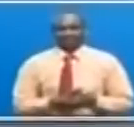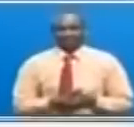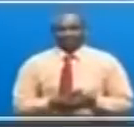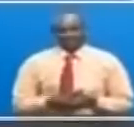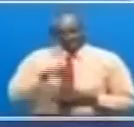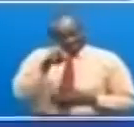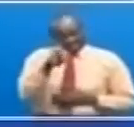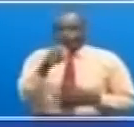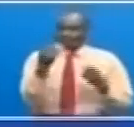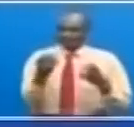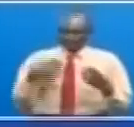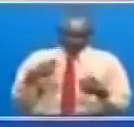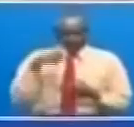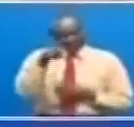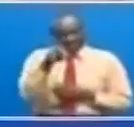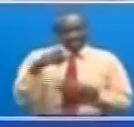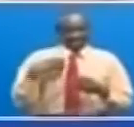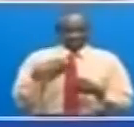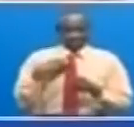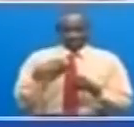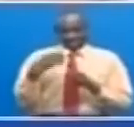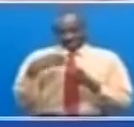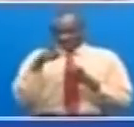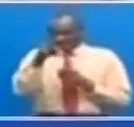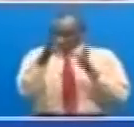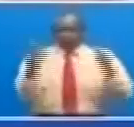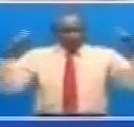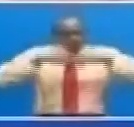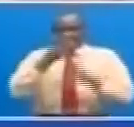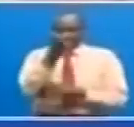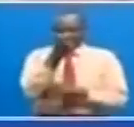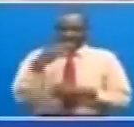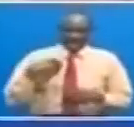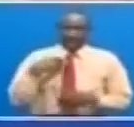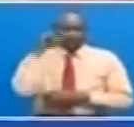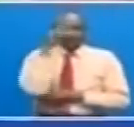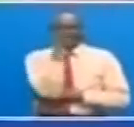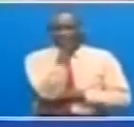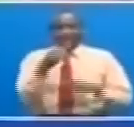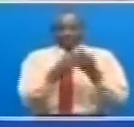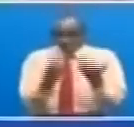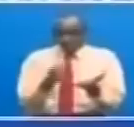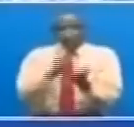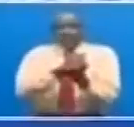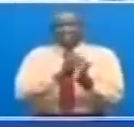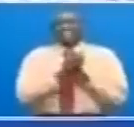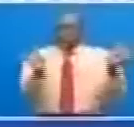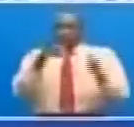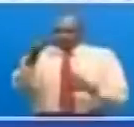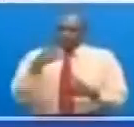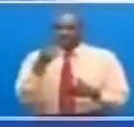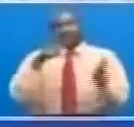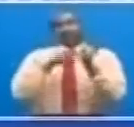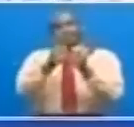It is on the silence of the ISACA Cyber Security and Data Governance Conference at the White Sands Hotel, Mombasa, where the Auditor General sought to make his